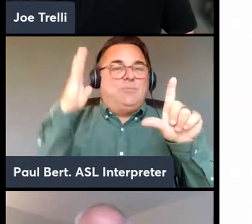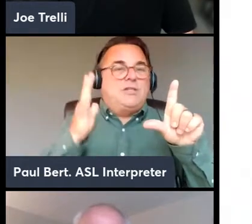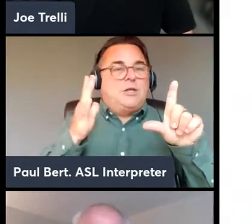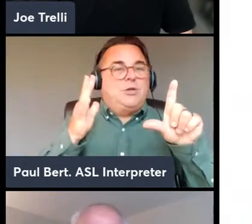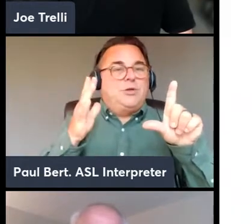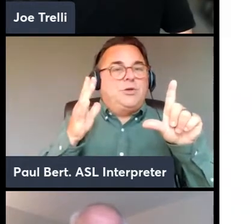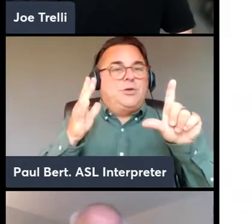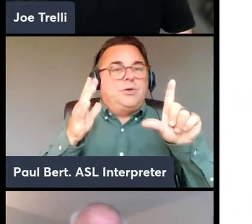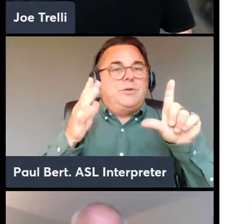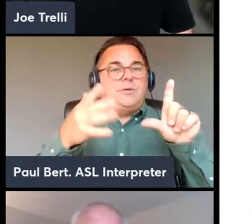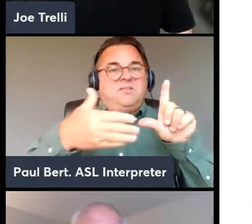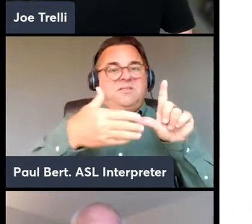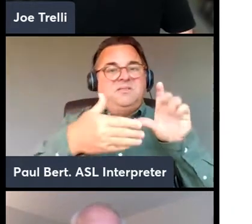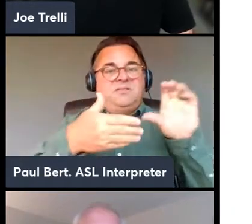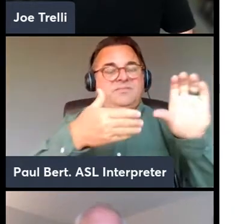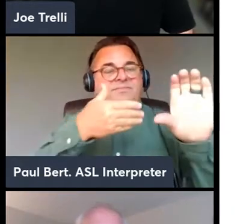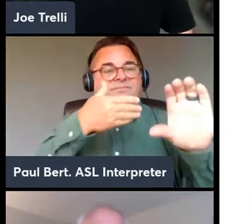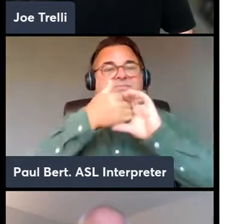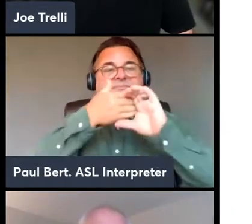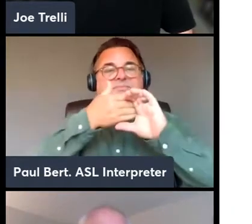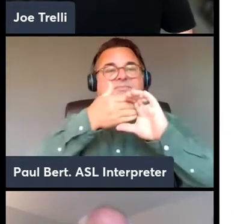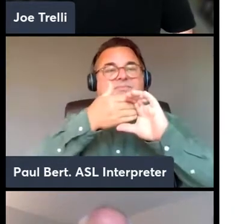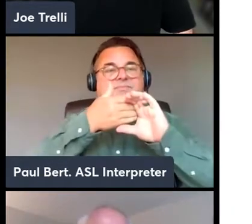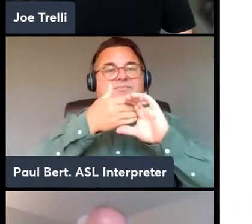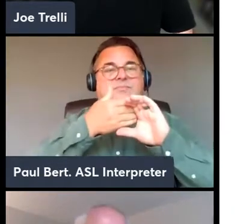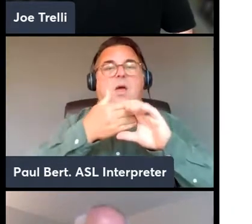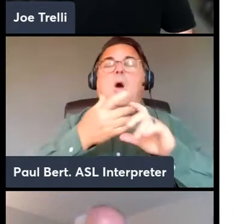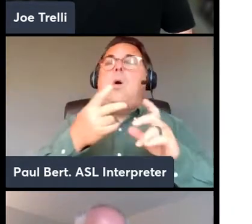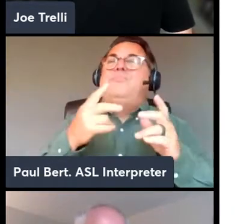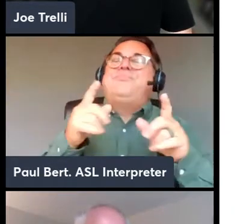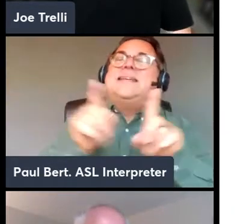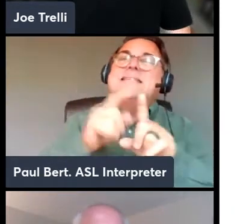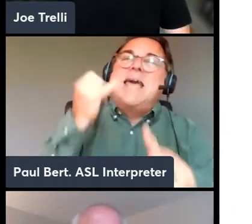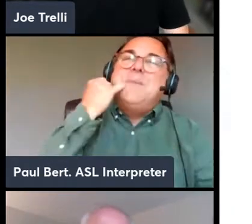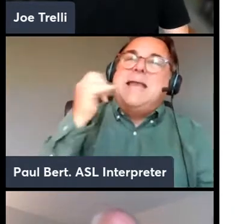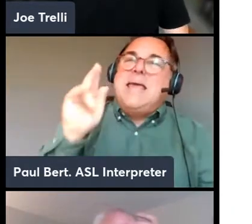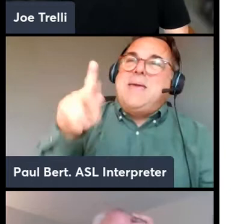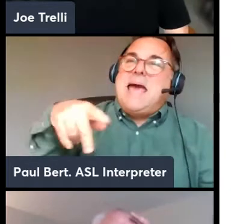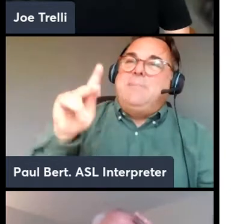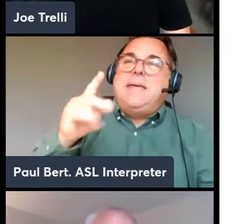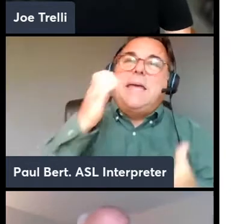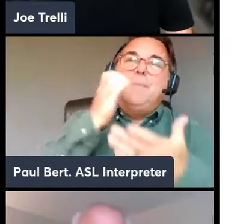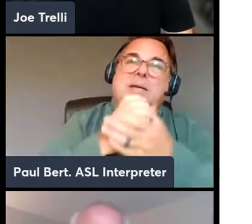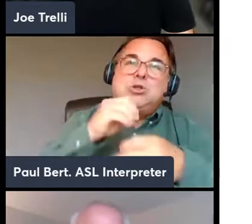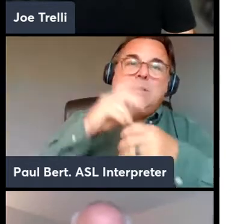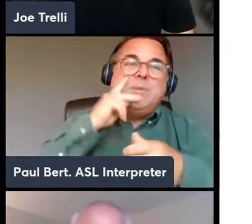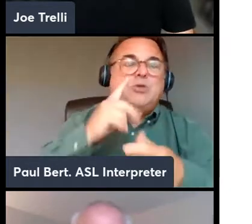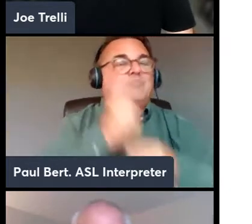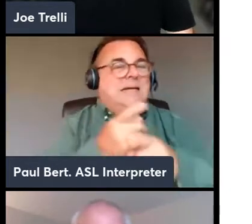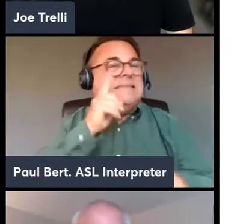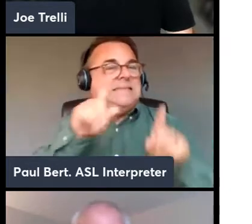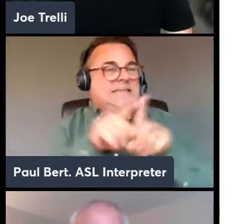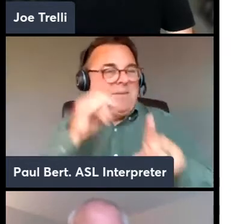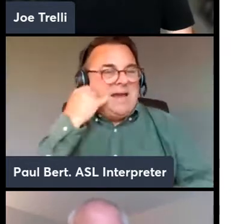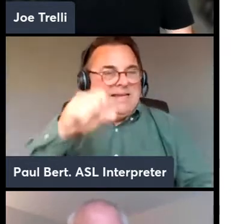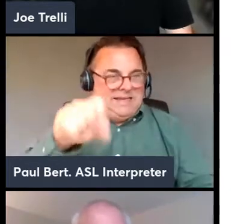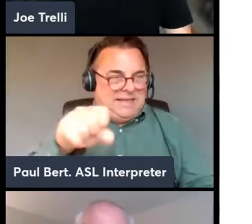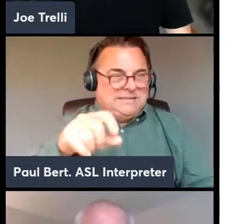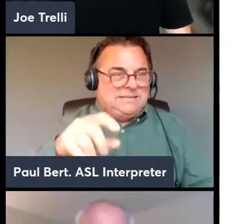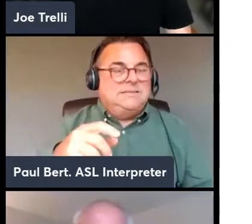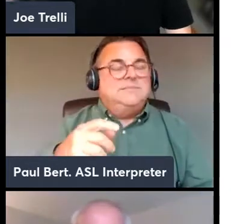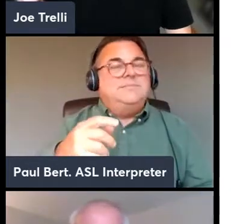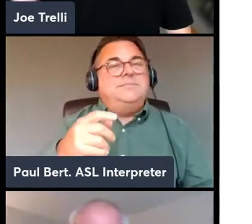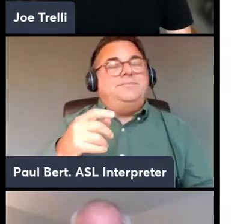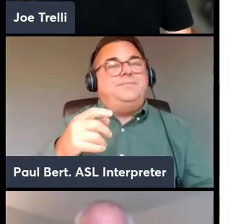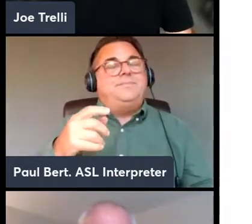actually superimposed over the content here. Like picture in picture kind of. Yeah, moment. Exactly. Like a picture in picture. Right. And